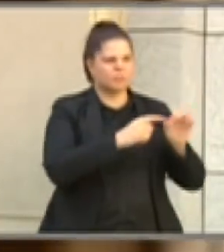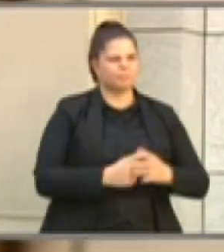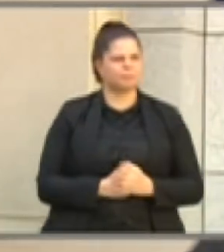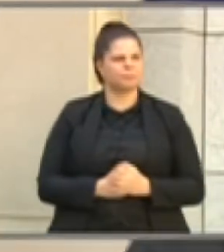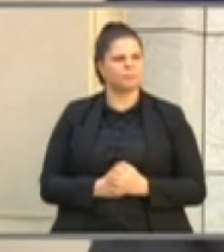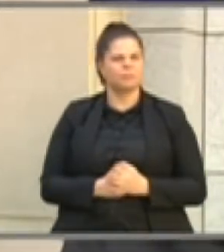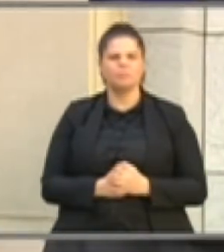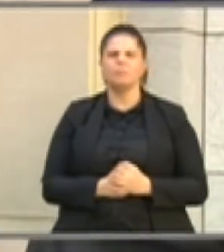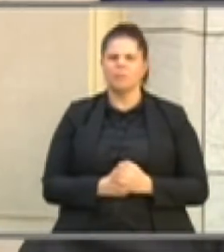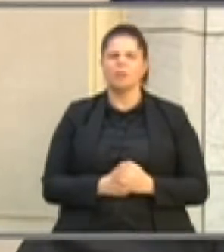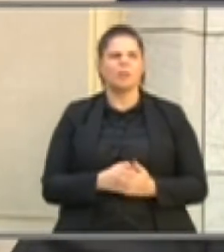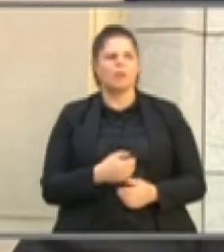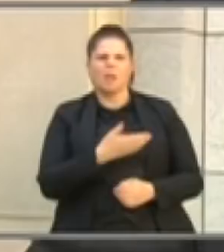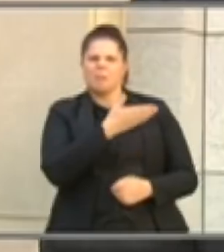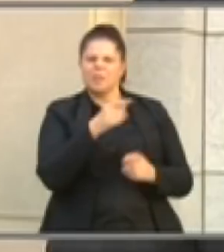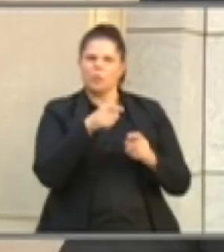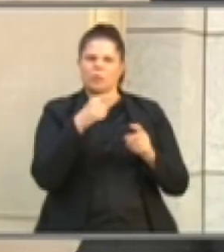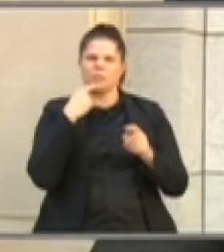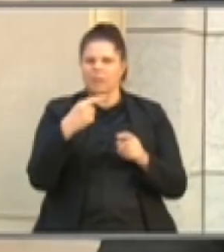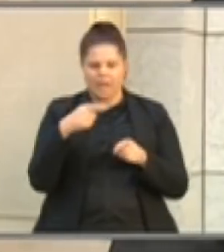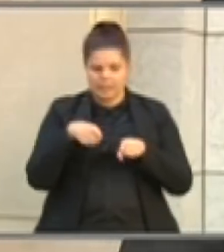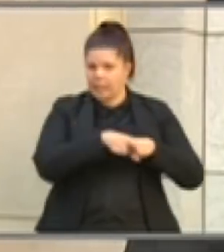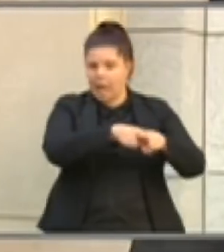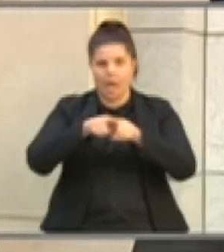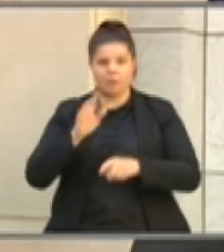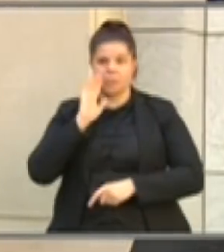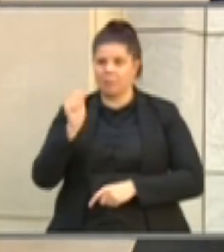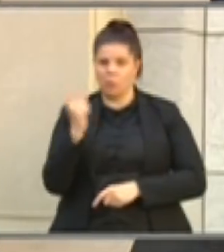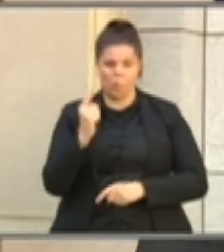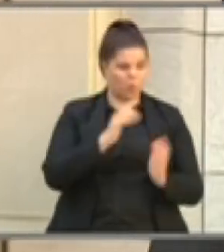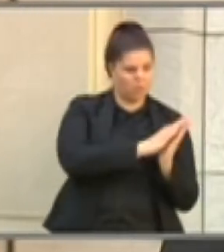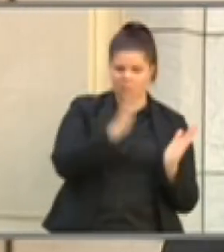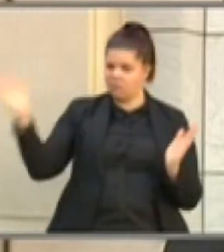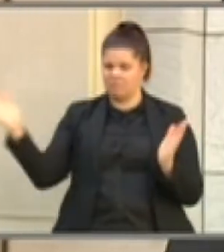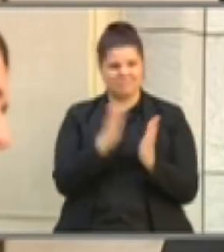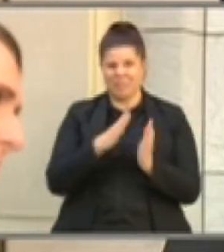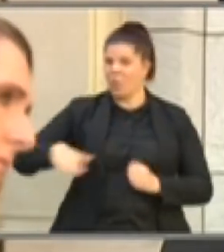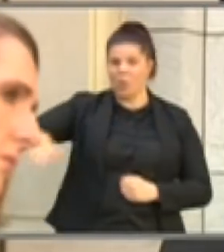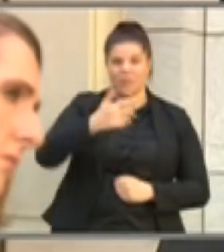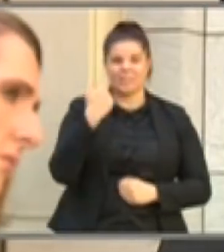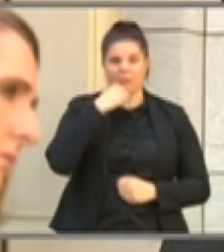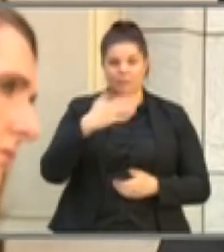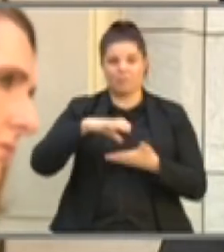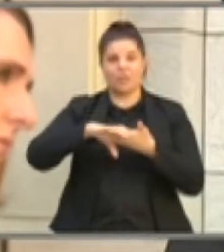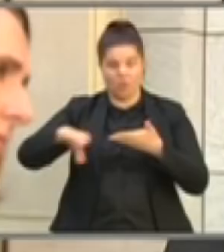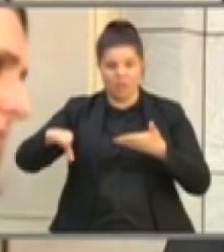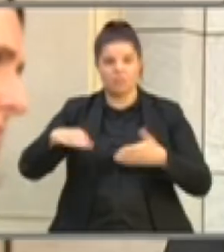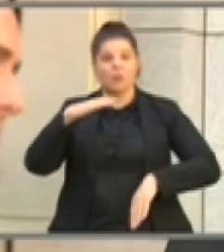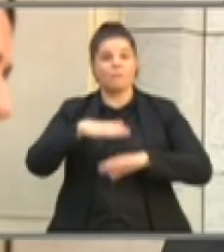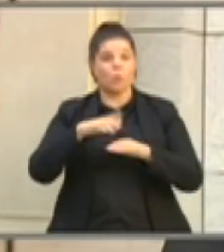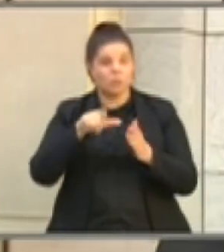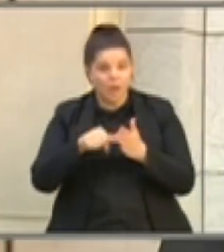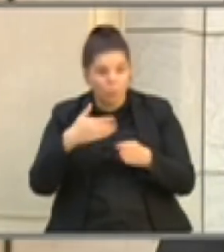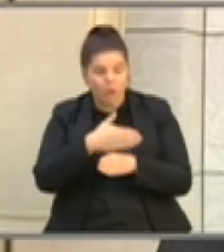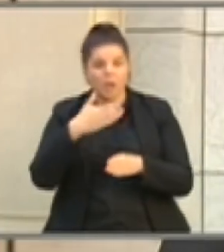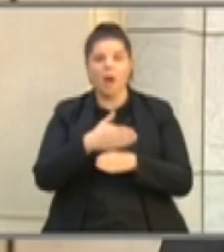this, so you're saying it's the same amount of money for everyone. Would that include, so it's full-time workers, casual workers, part-time workers, all